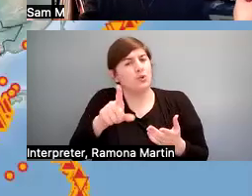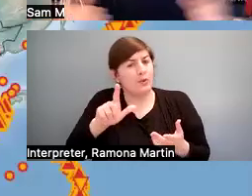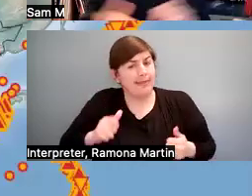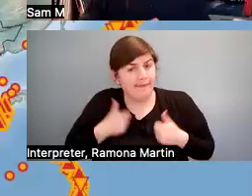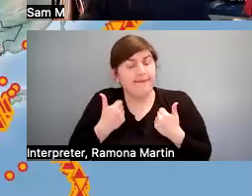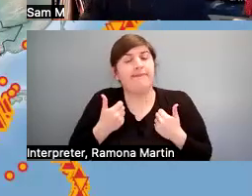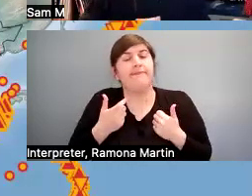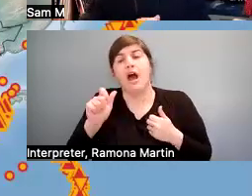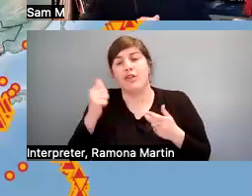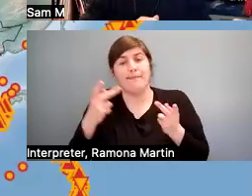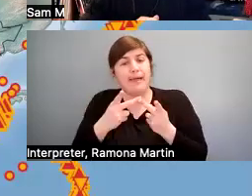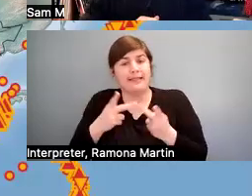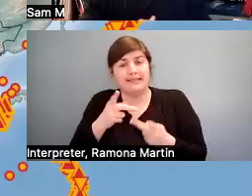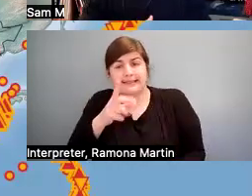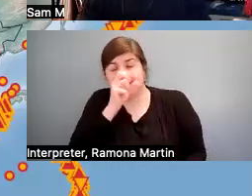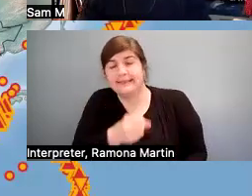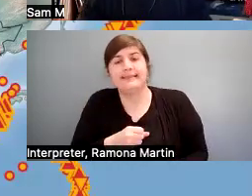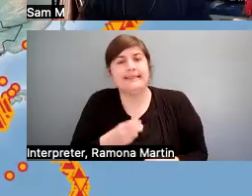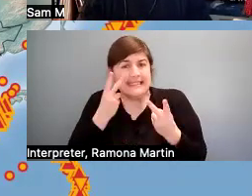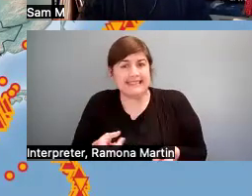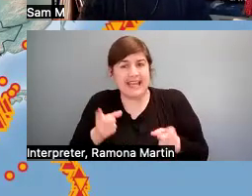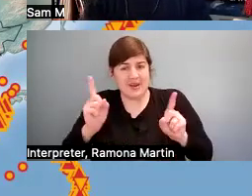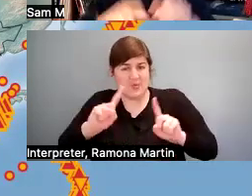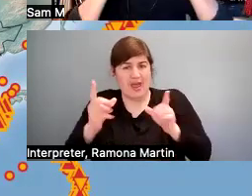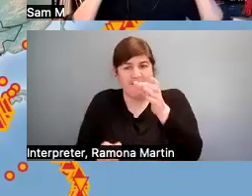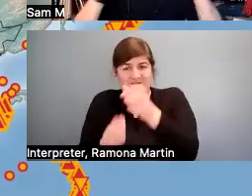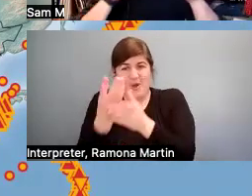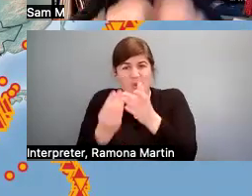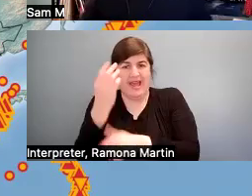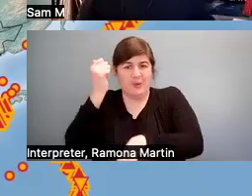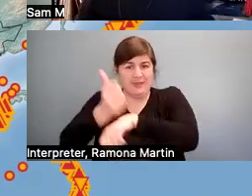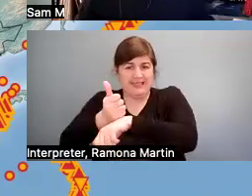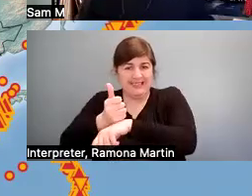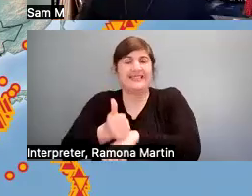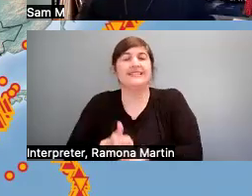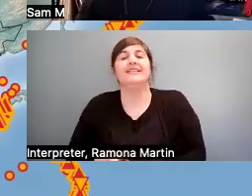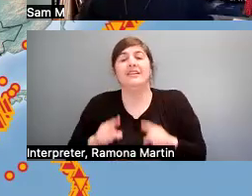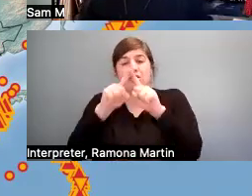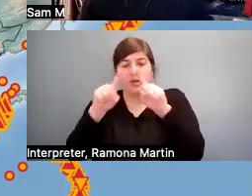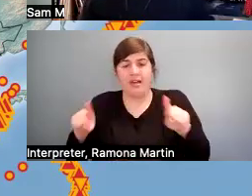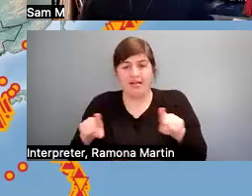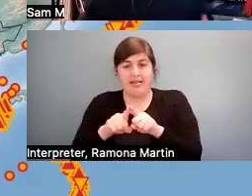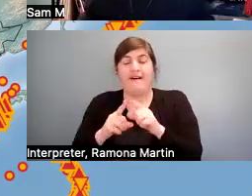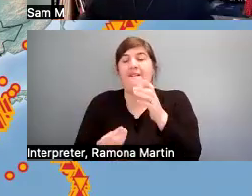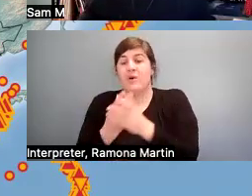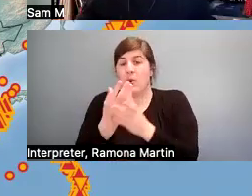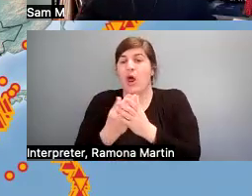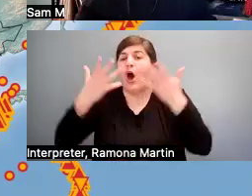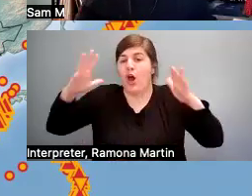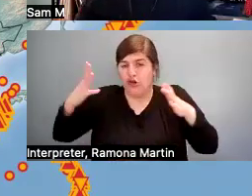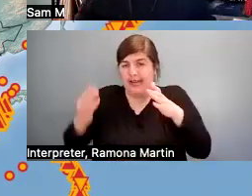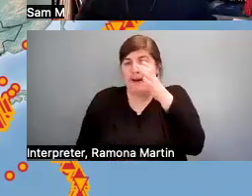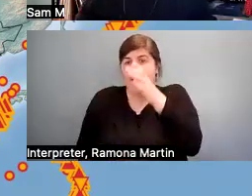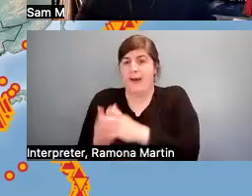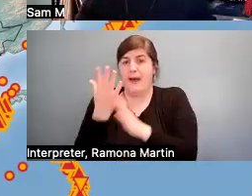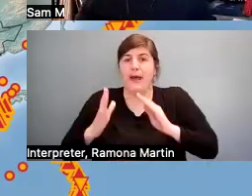in, and think and have a look at where some of the volcanoes are. The triangles that you see are volcanoes that have actually erupted